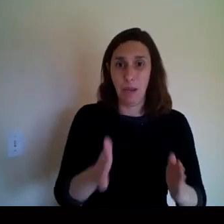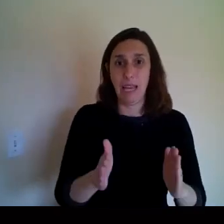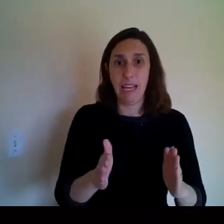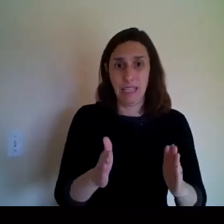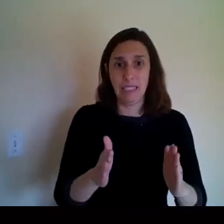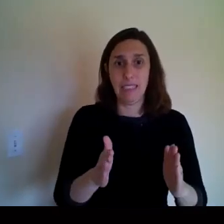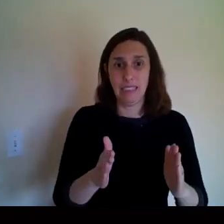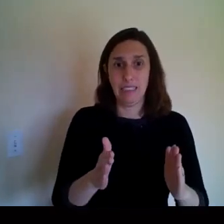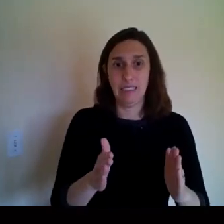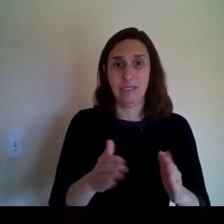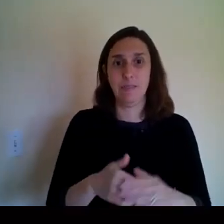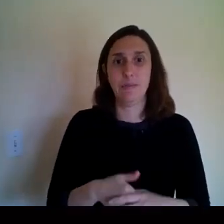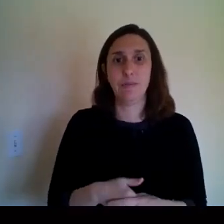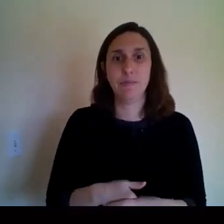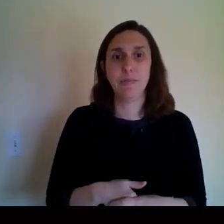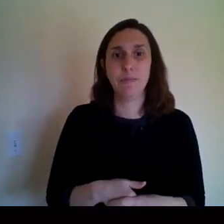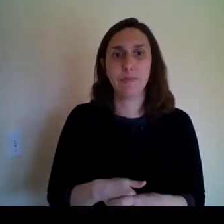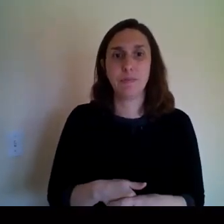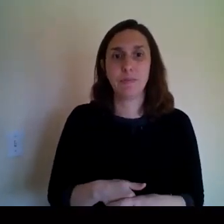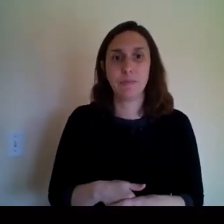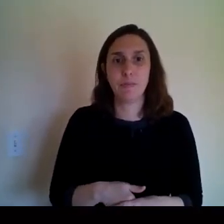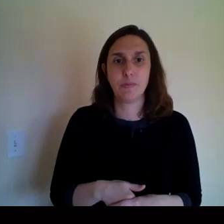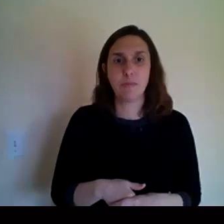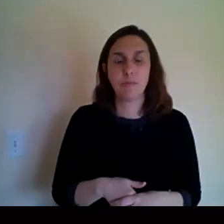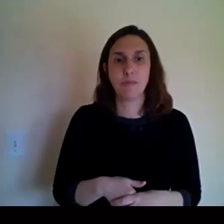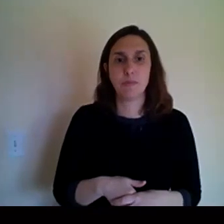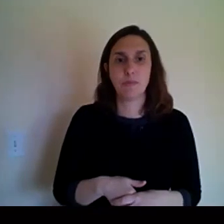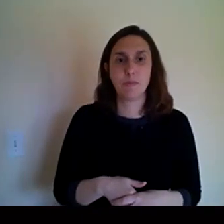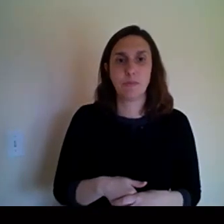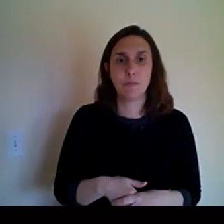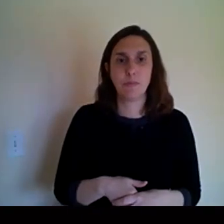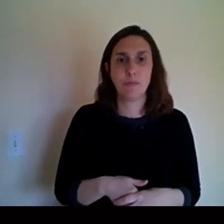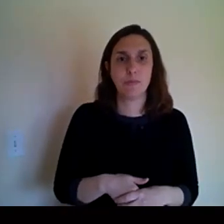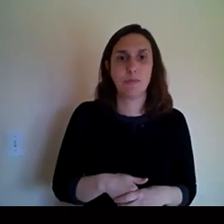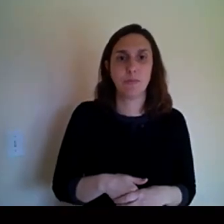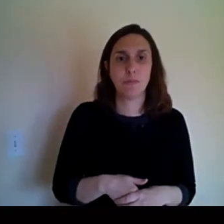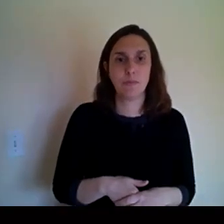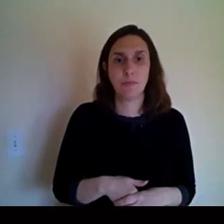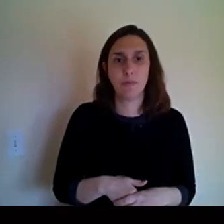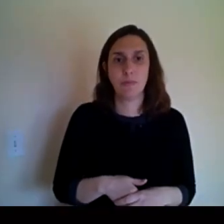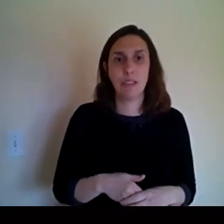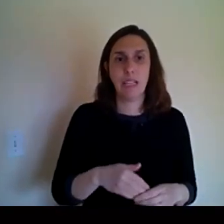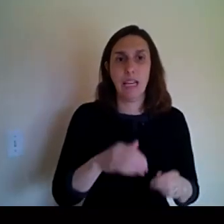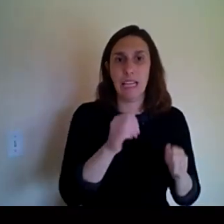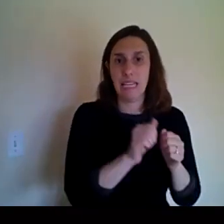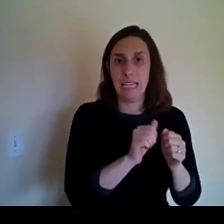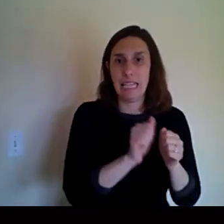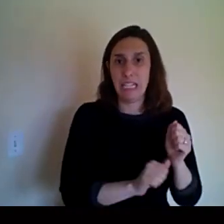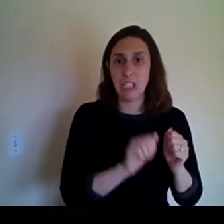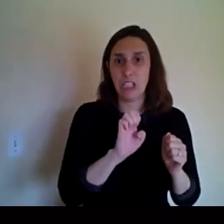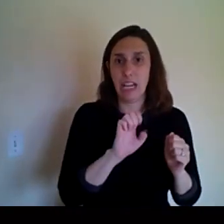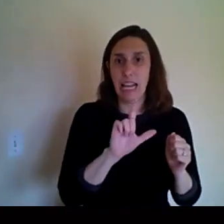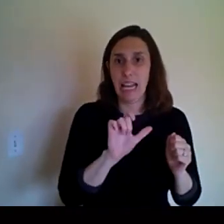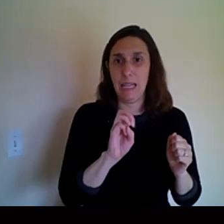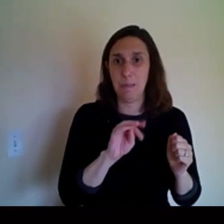answers. And so our functions had to, each element in X mapped only to